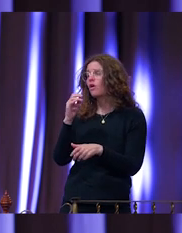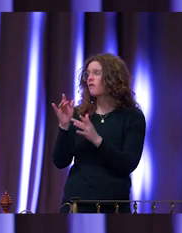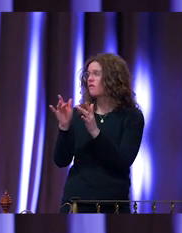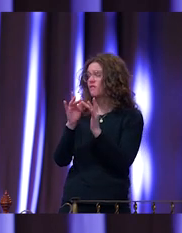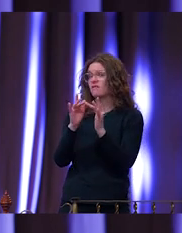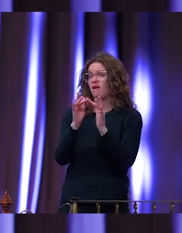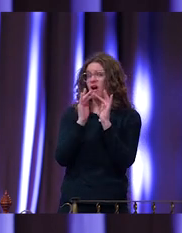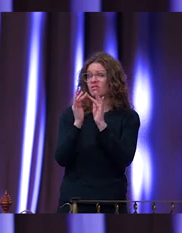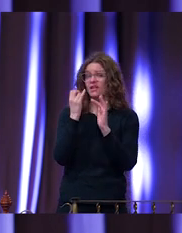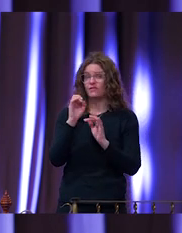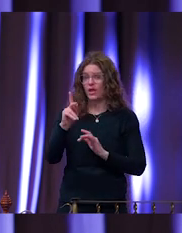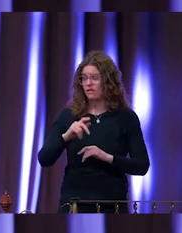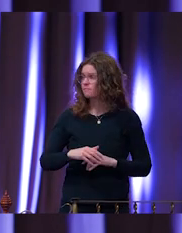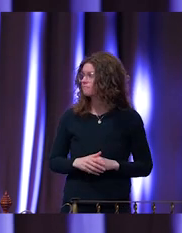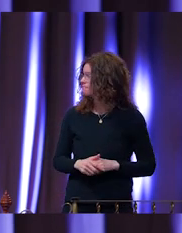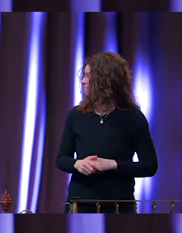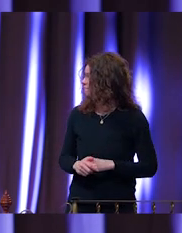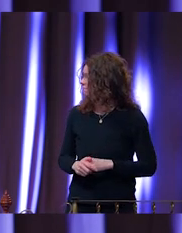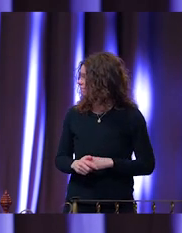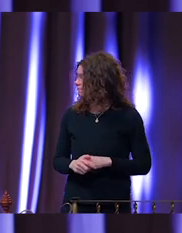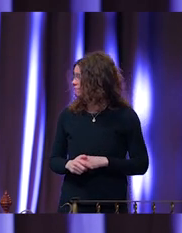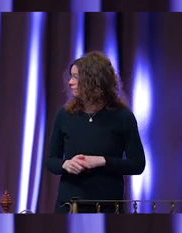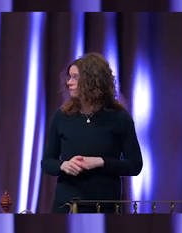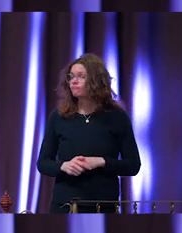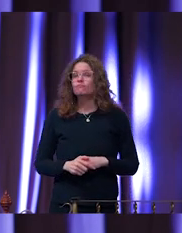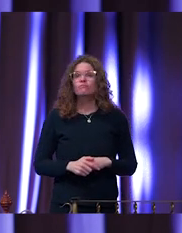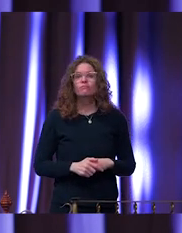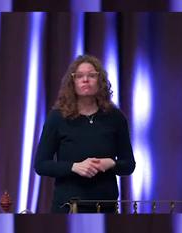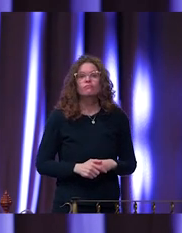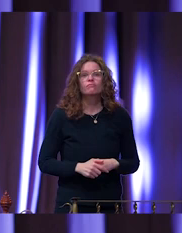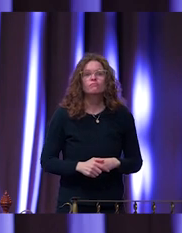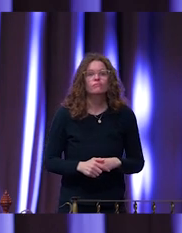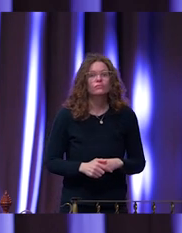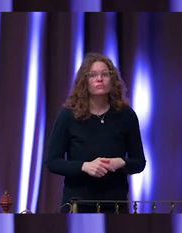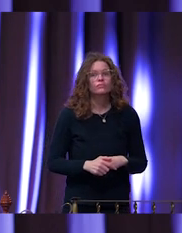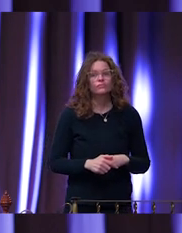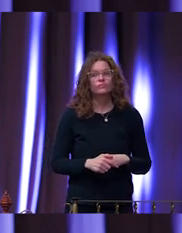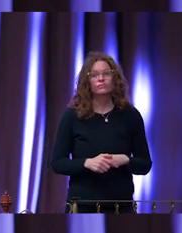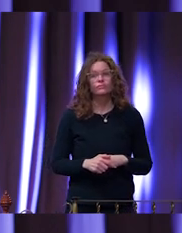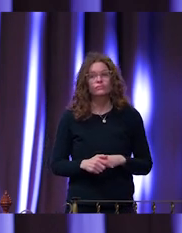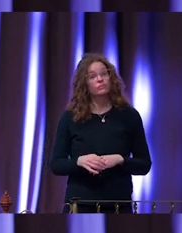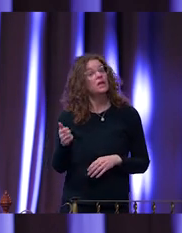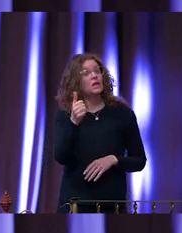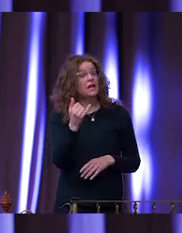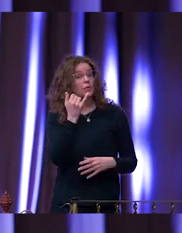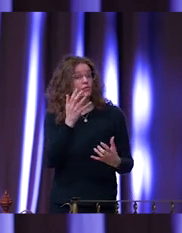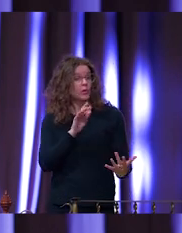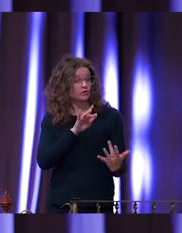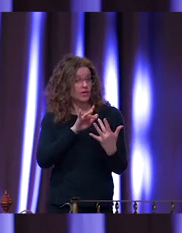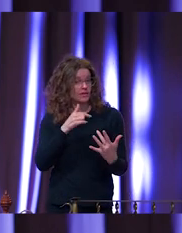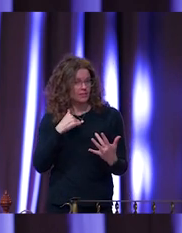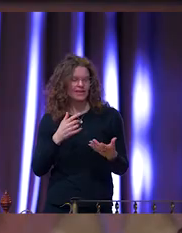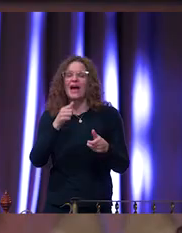Sure. So one, anybody who wants to get in touch with me, I remembered to bring my